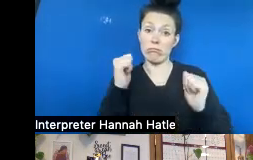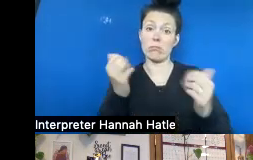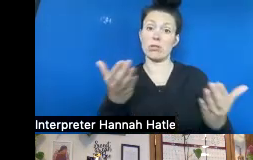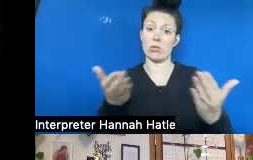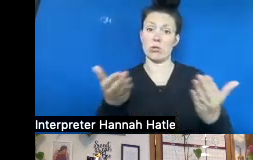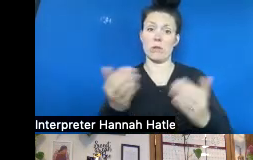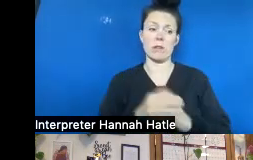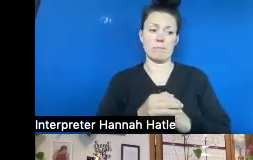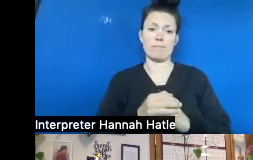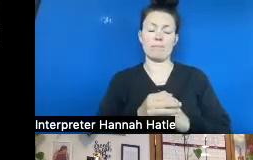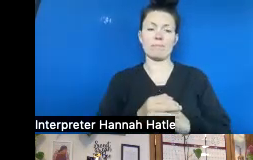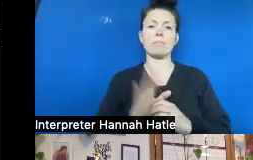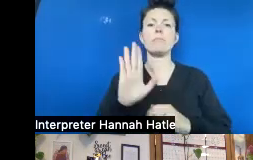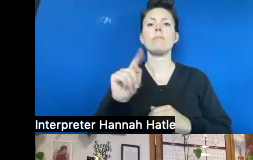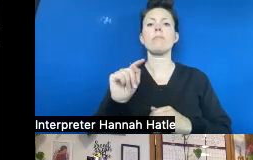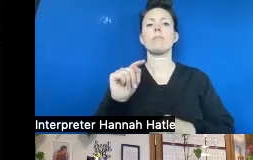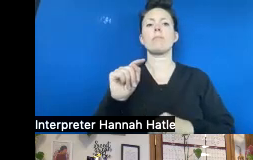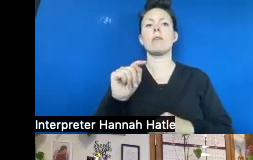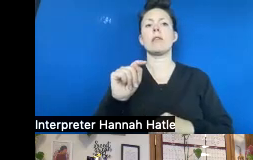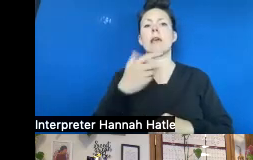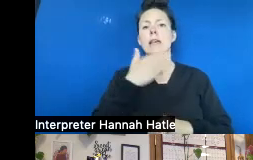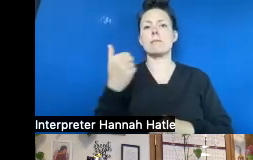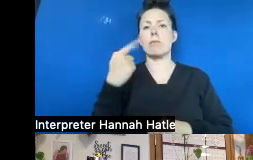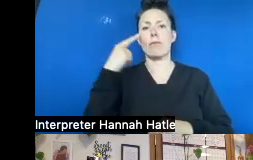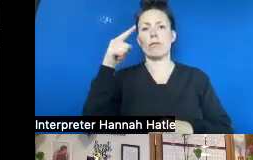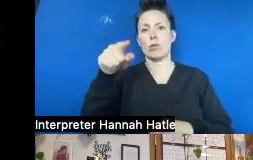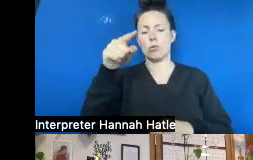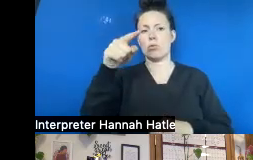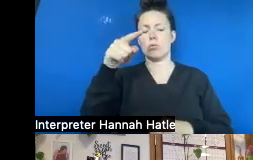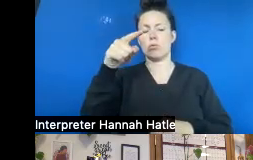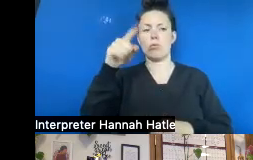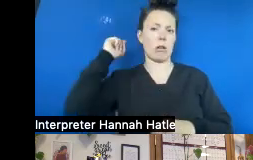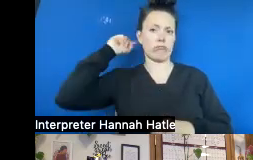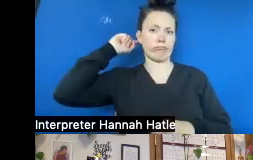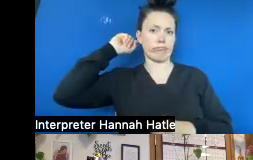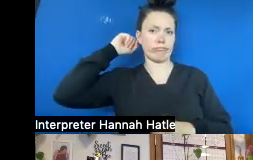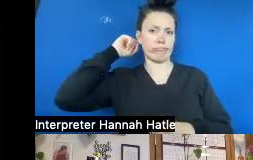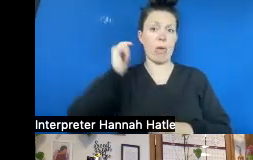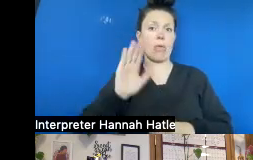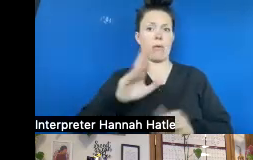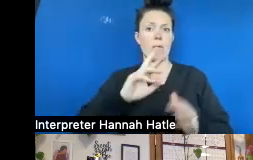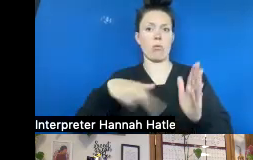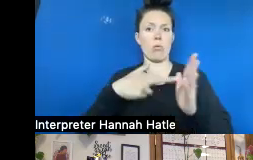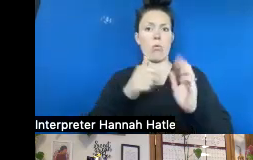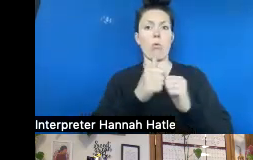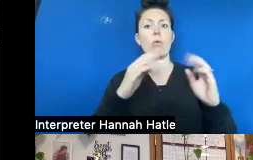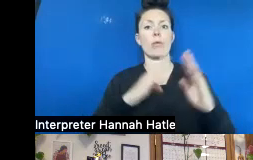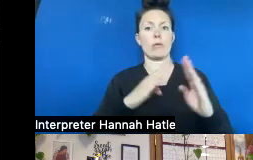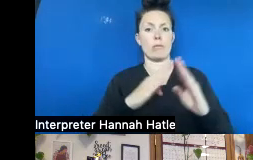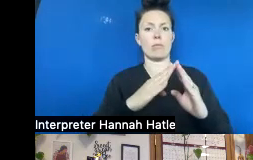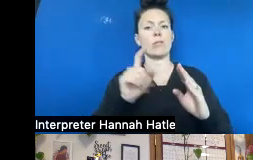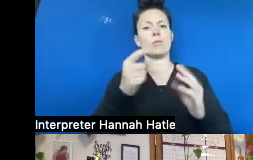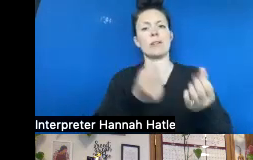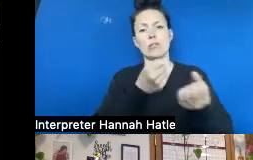it's best for us to know and to be mindful that that is our role in the community, is to advocate